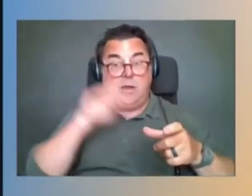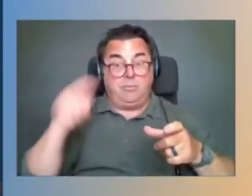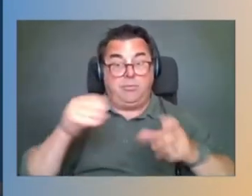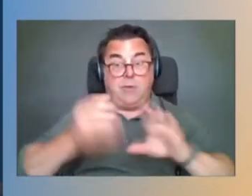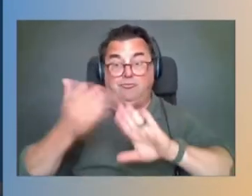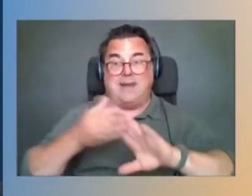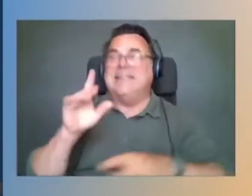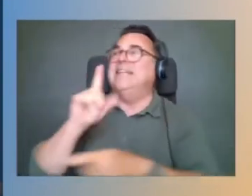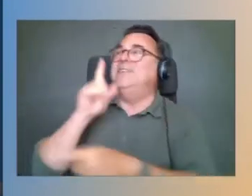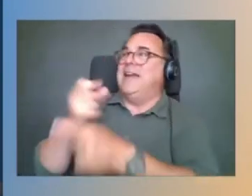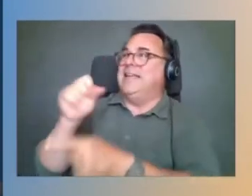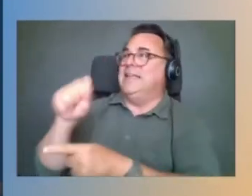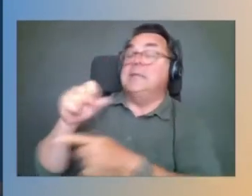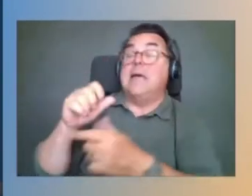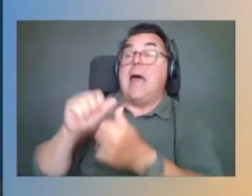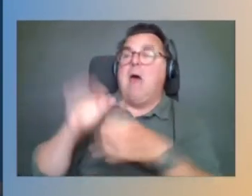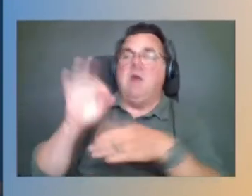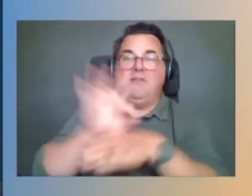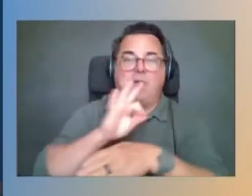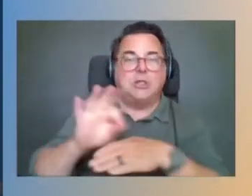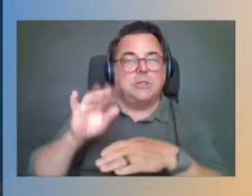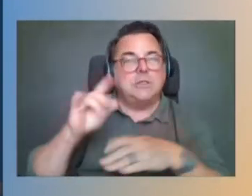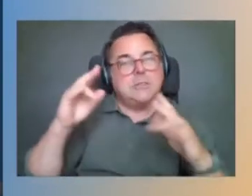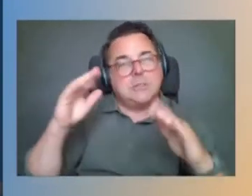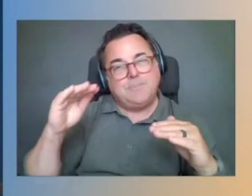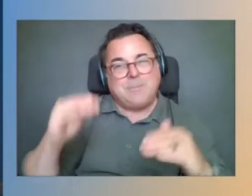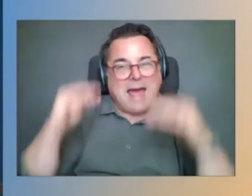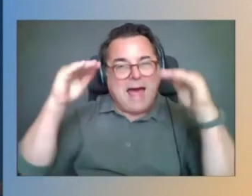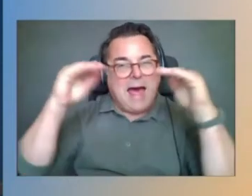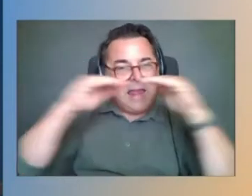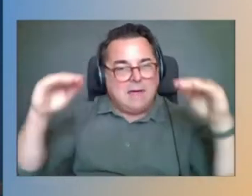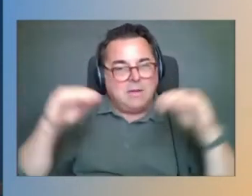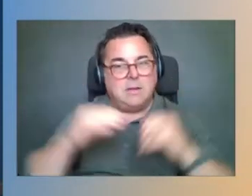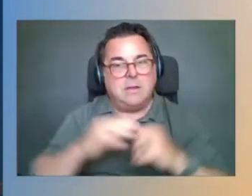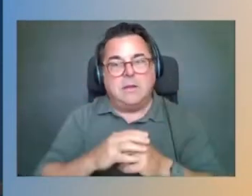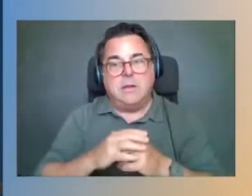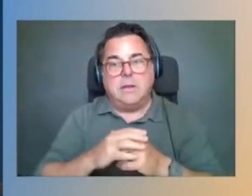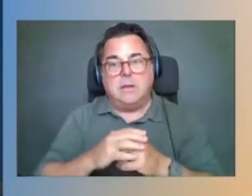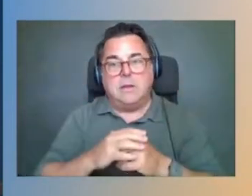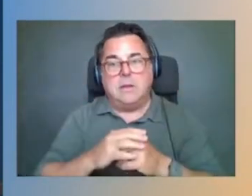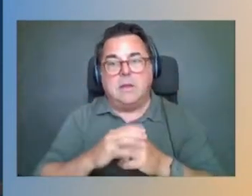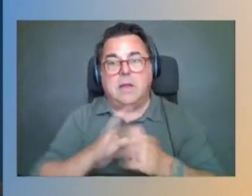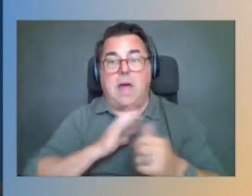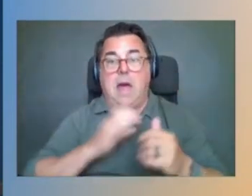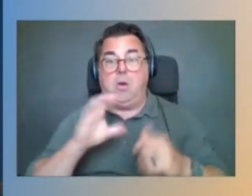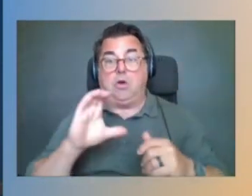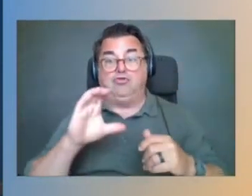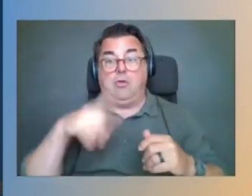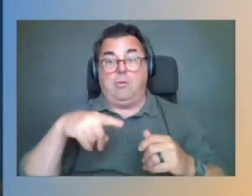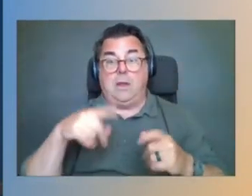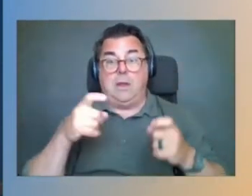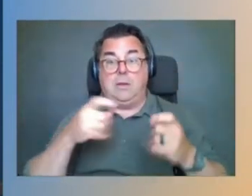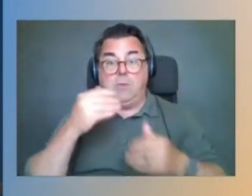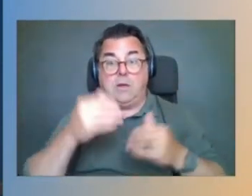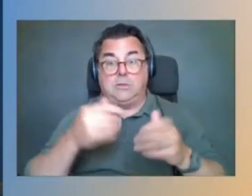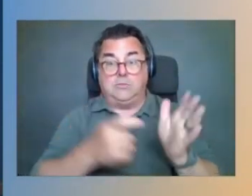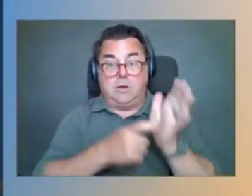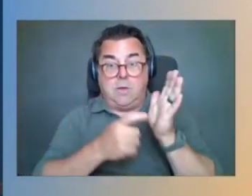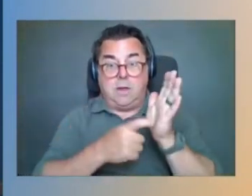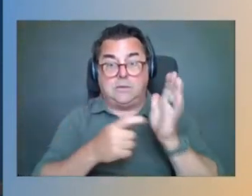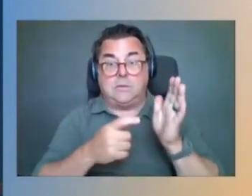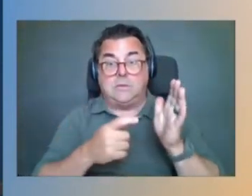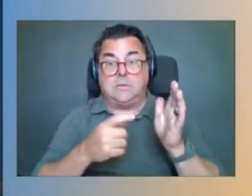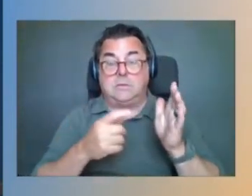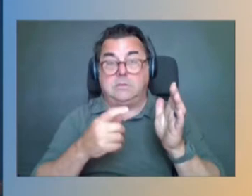So the way this would work at a high level is that our control plane processes the request, and it actually talks to these